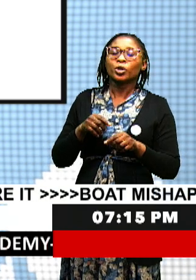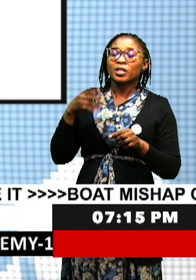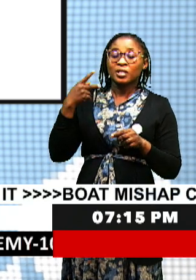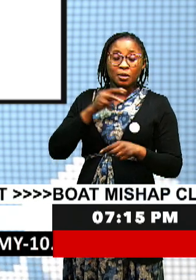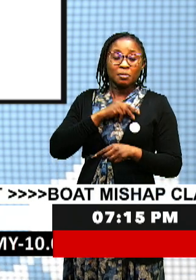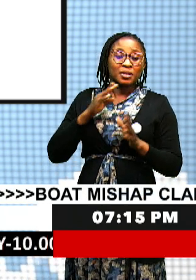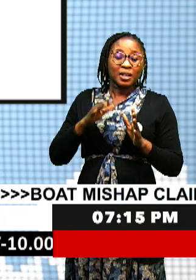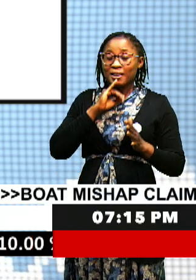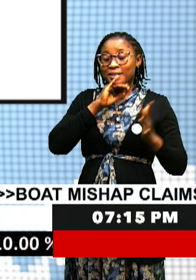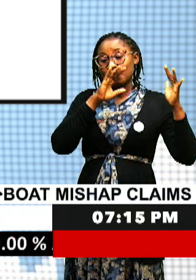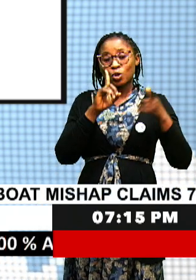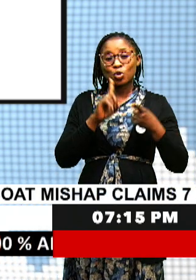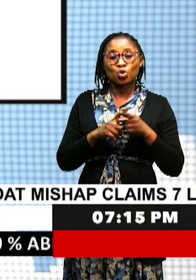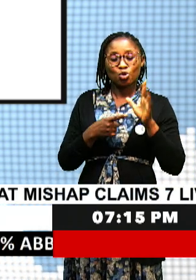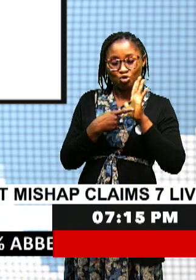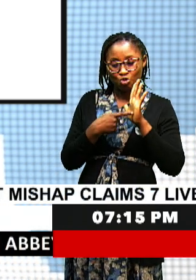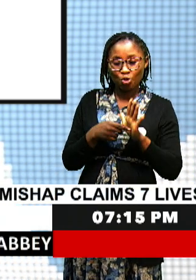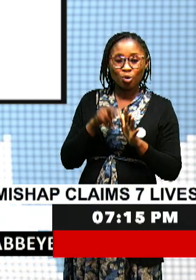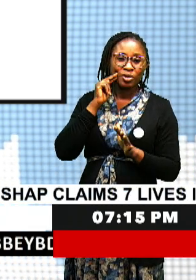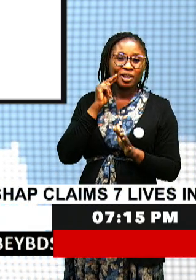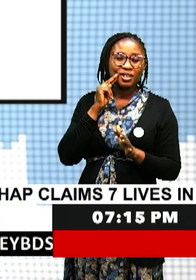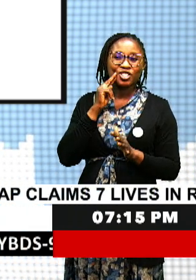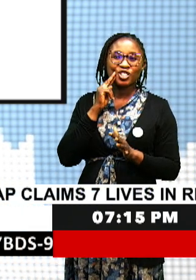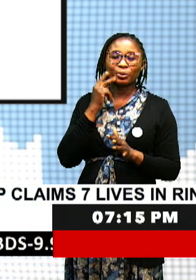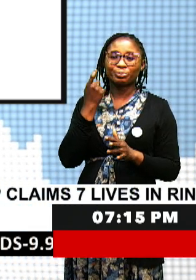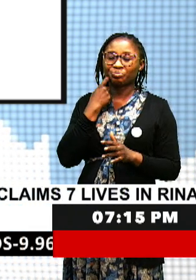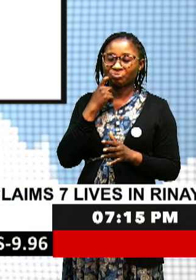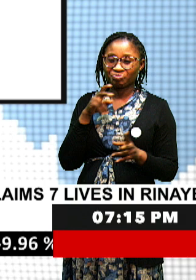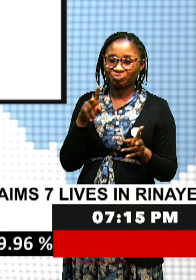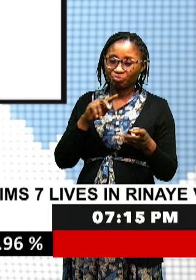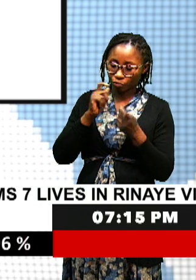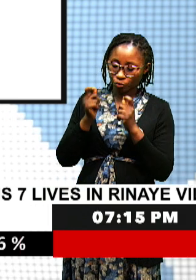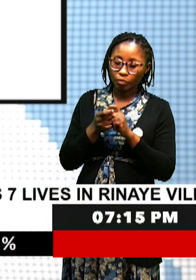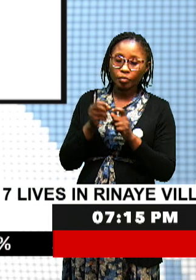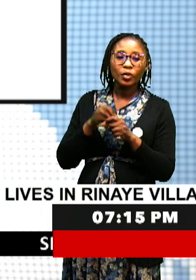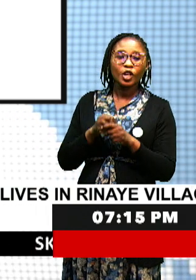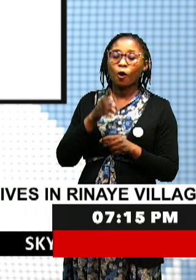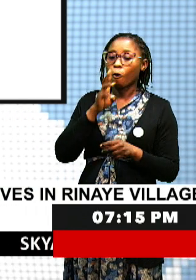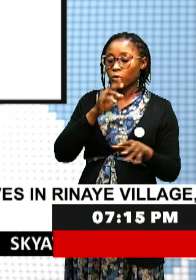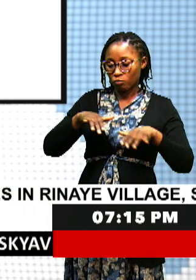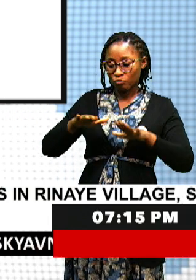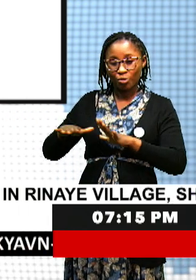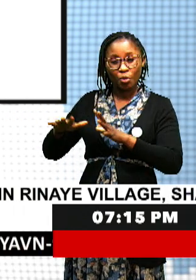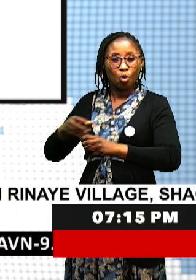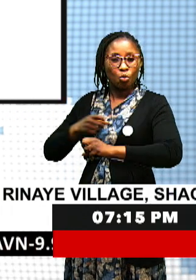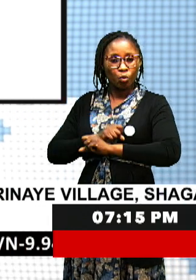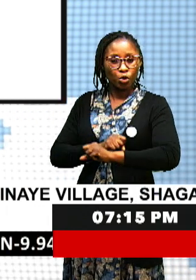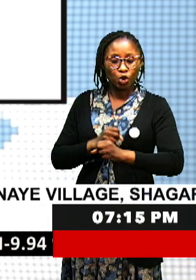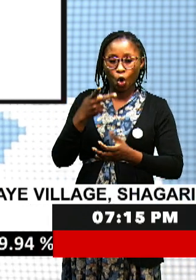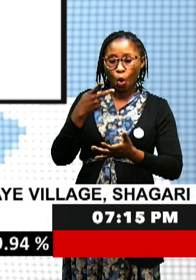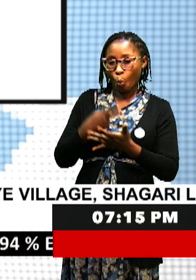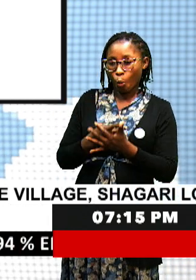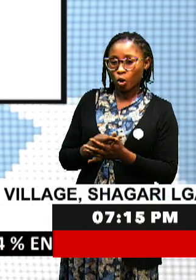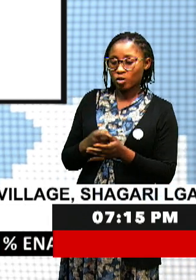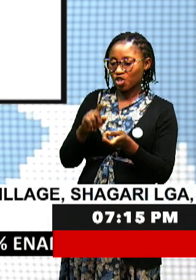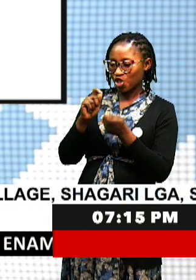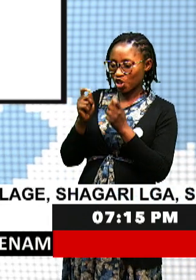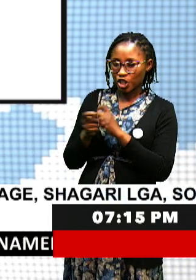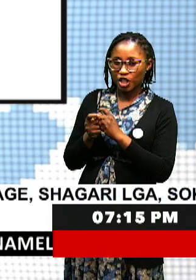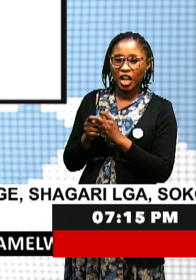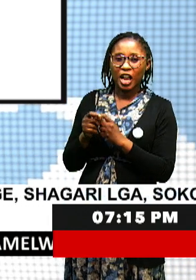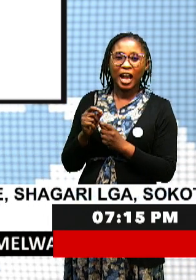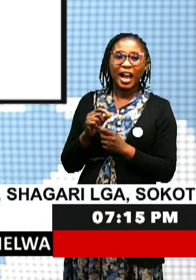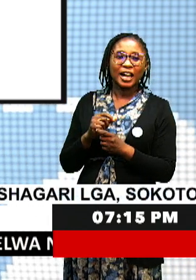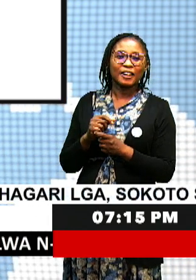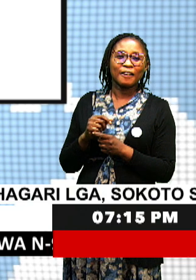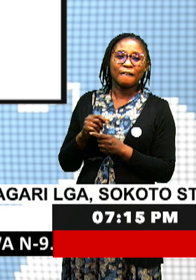also expected to showcase Nigeria's recent reforms in marine protection, port modernization and artisanal